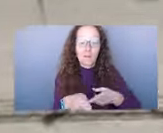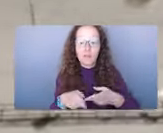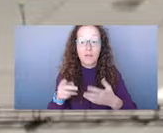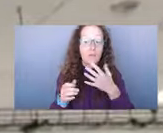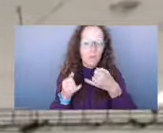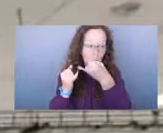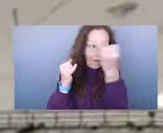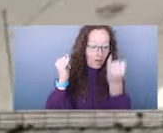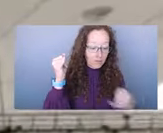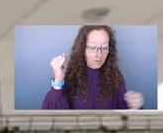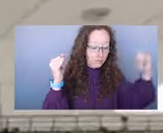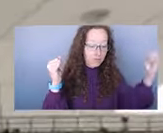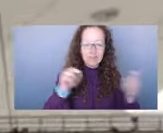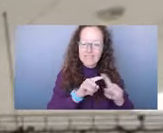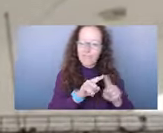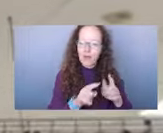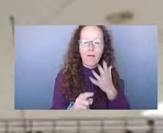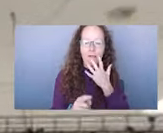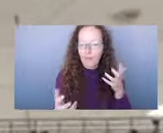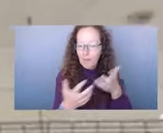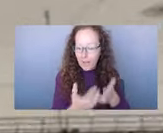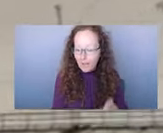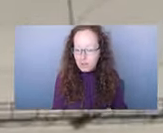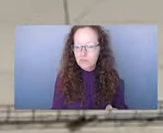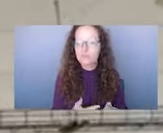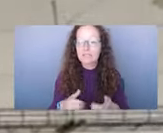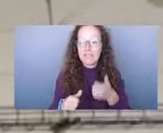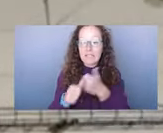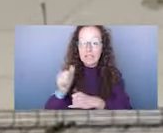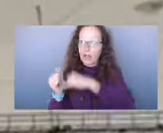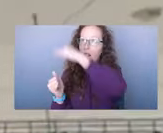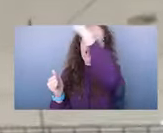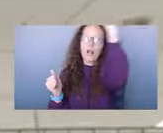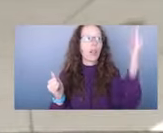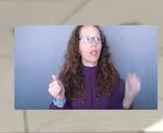of these are going directly from the server to one of our pieces of equipment in the room.